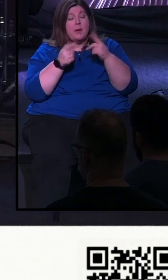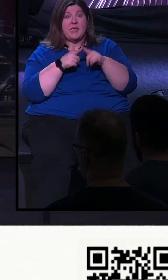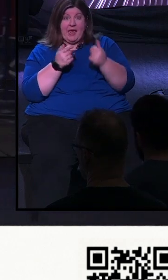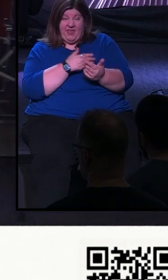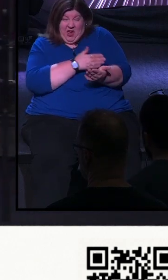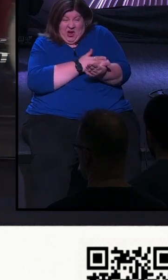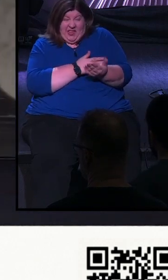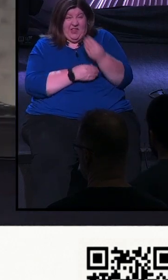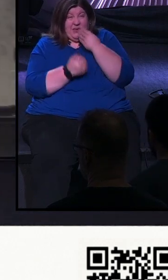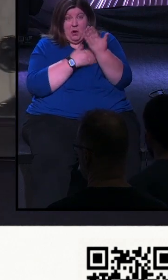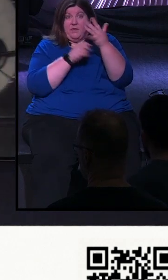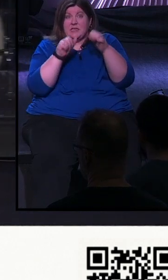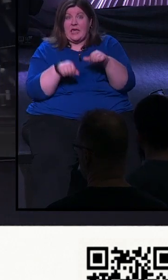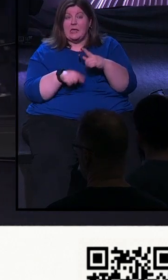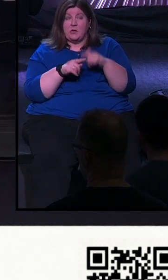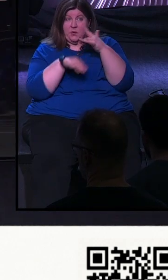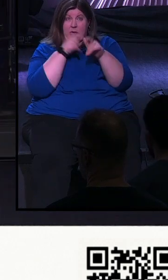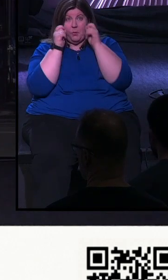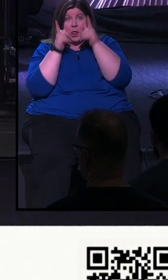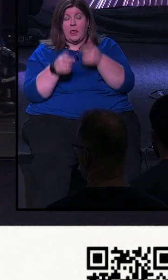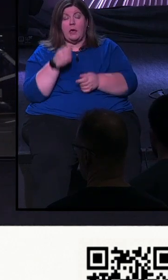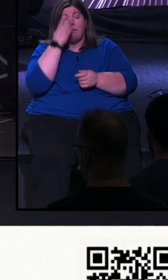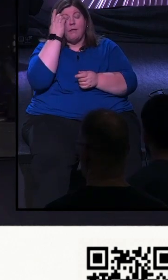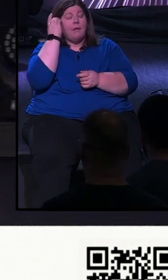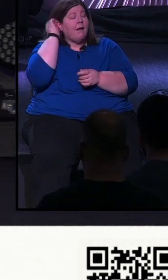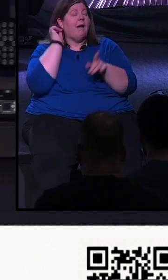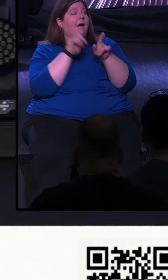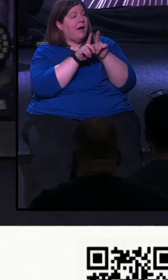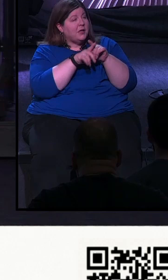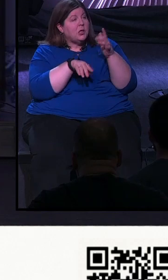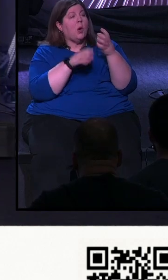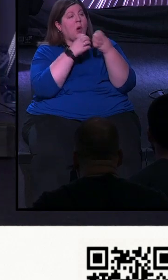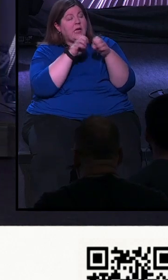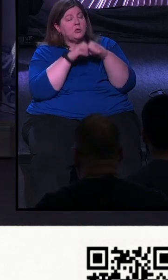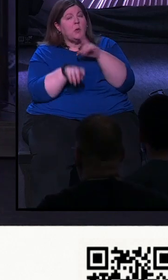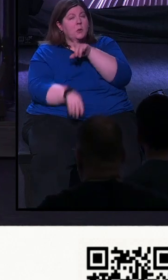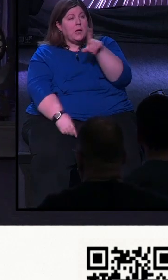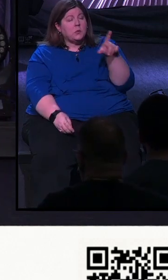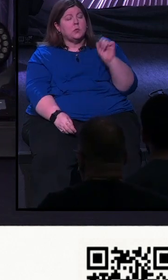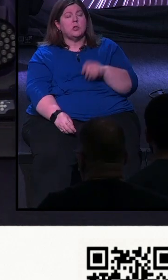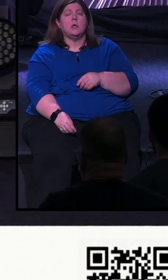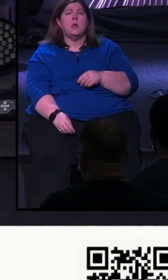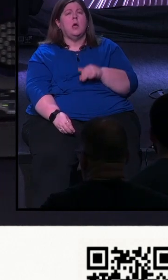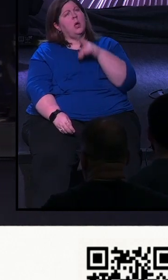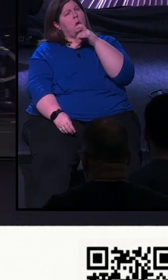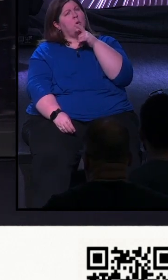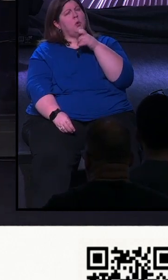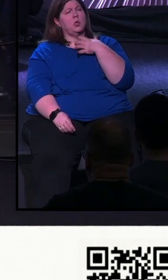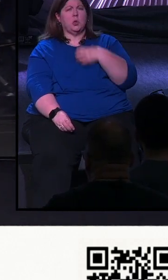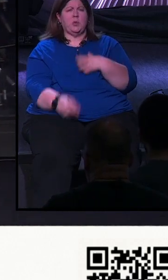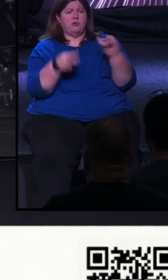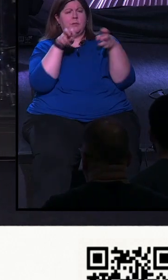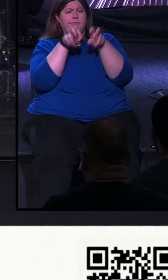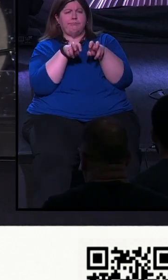wake up early. And with Easter coming up, I want to ask you guys a question. who is the person you want to see sitting in that seat